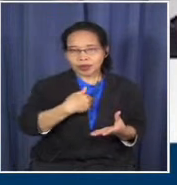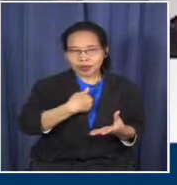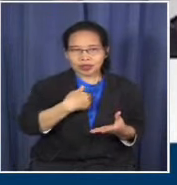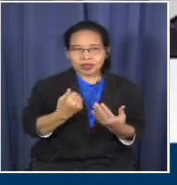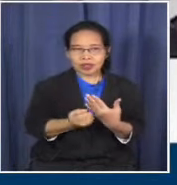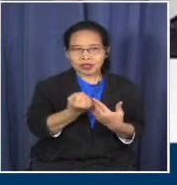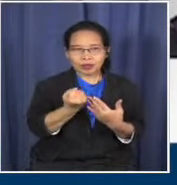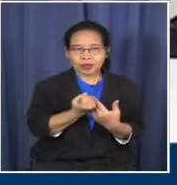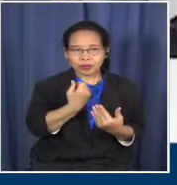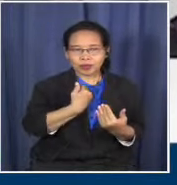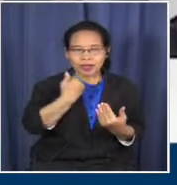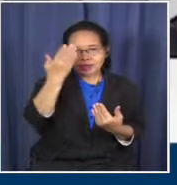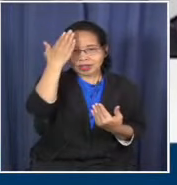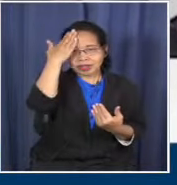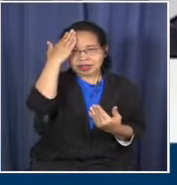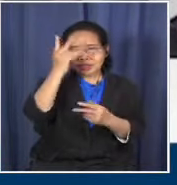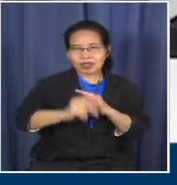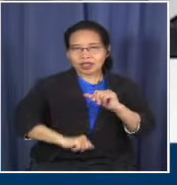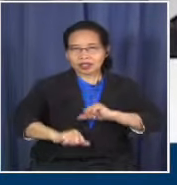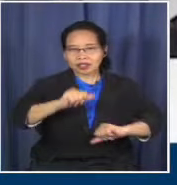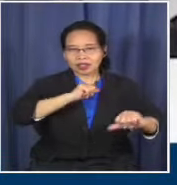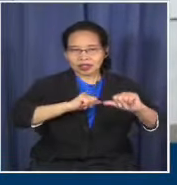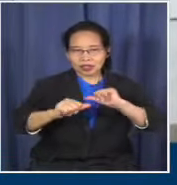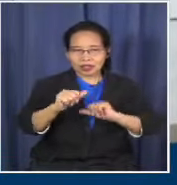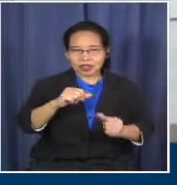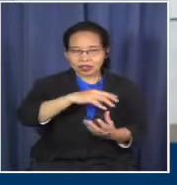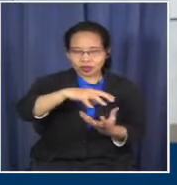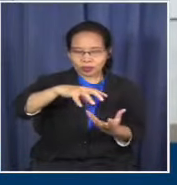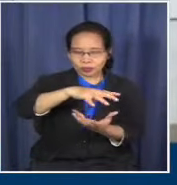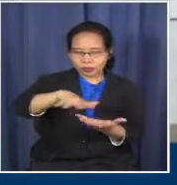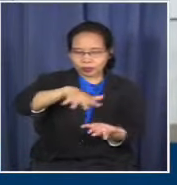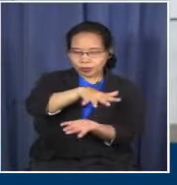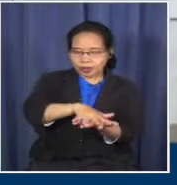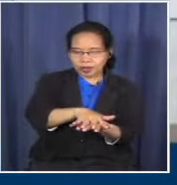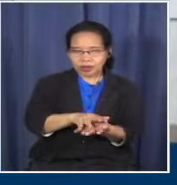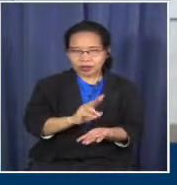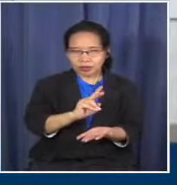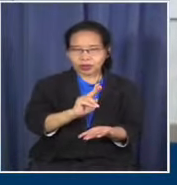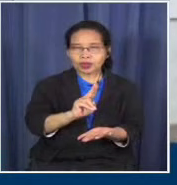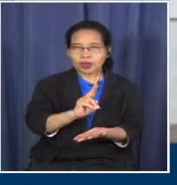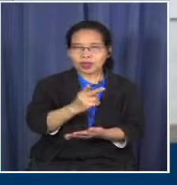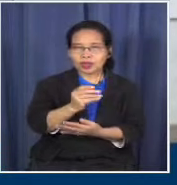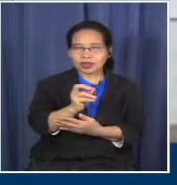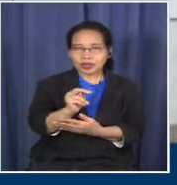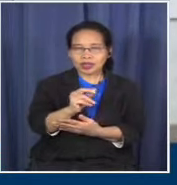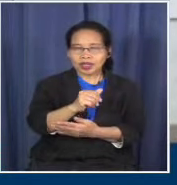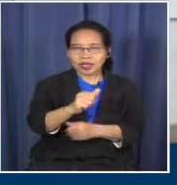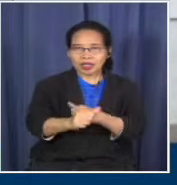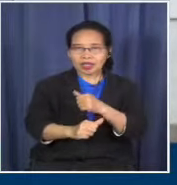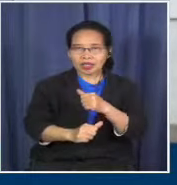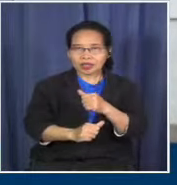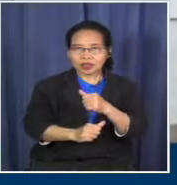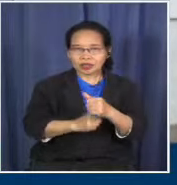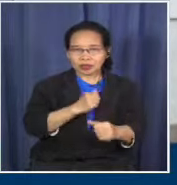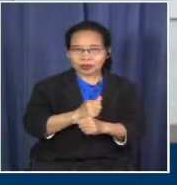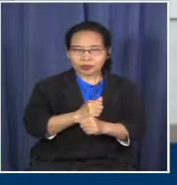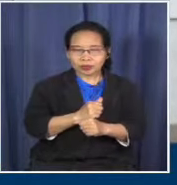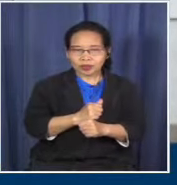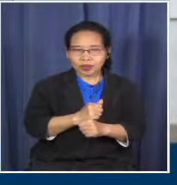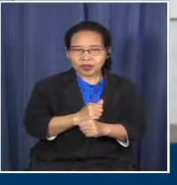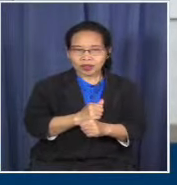true. I do believe that as simple as my knowledge of science, combine